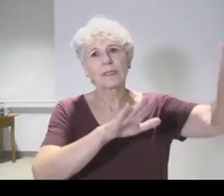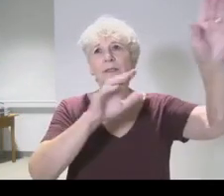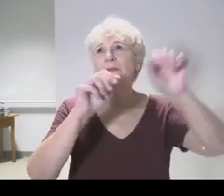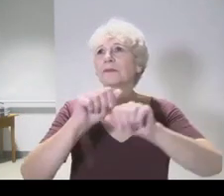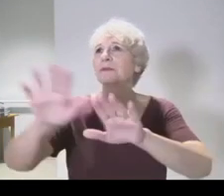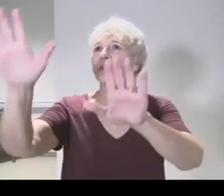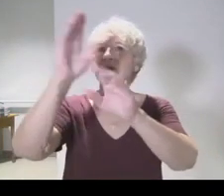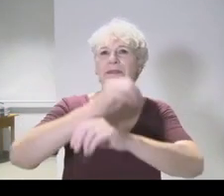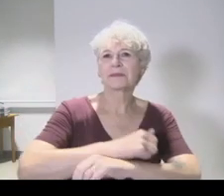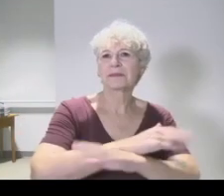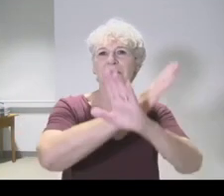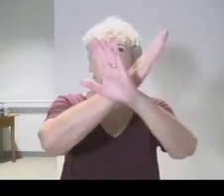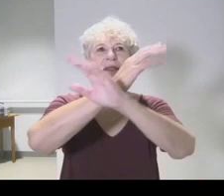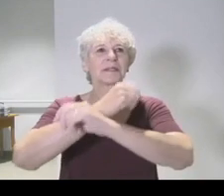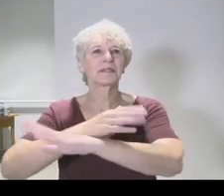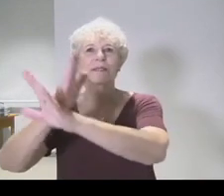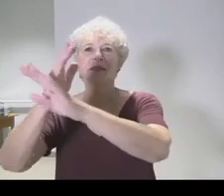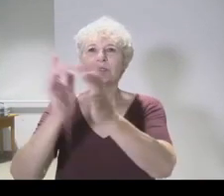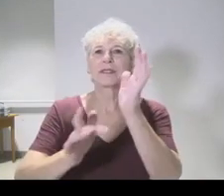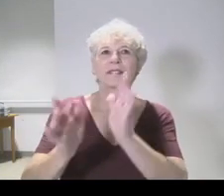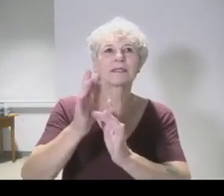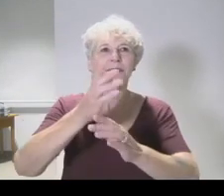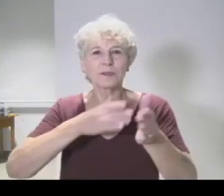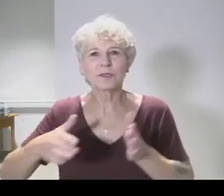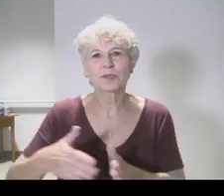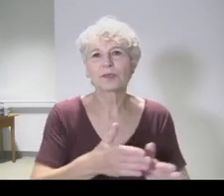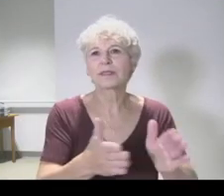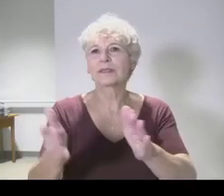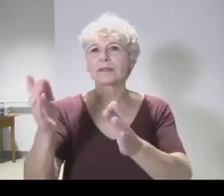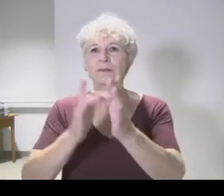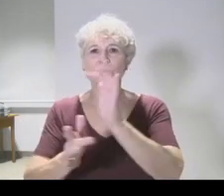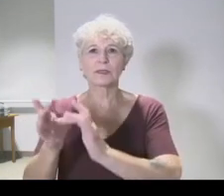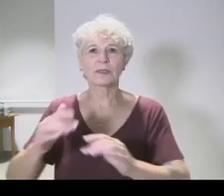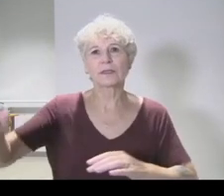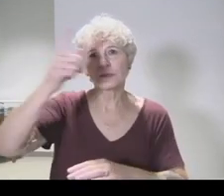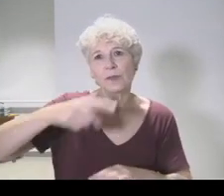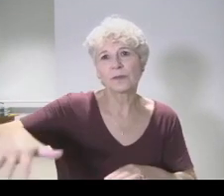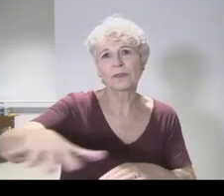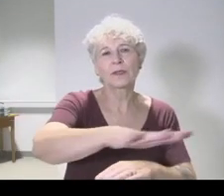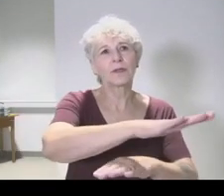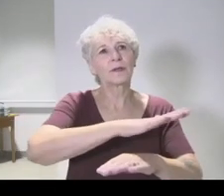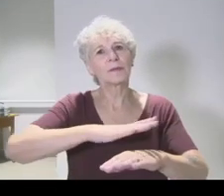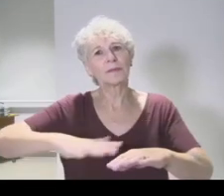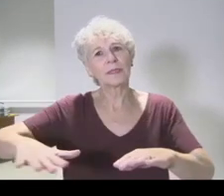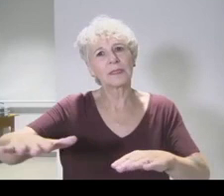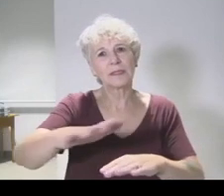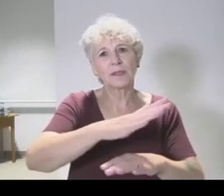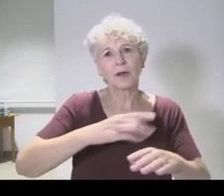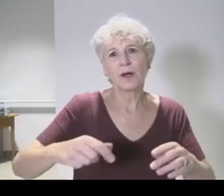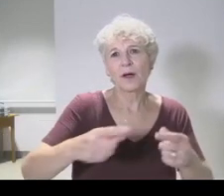Jesus in the streets, Jesus in the darkness over every enemy.